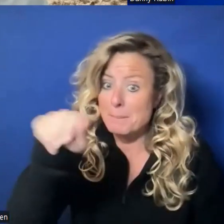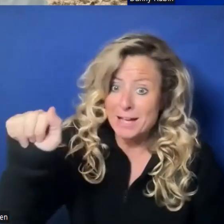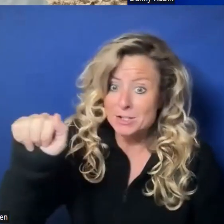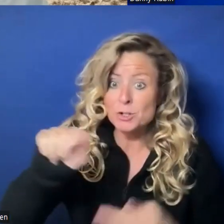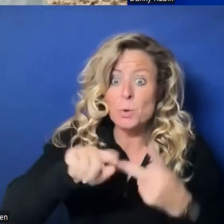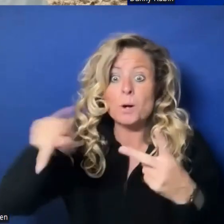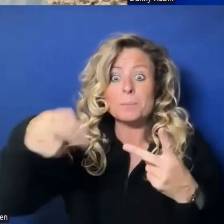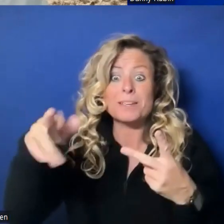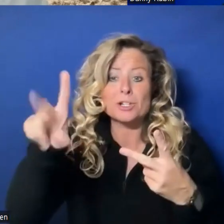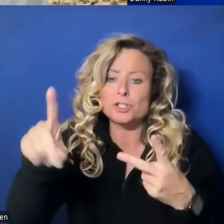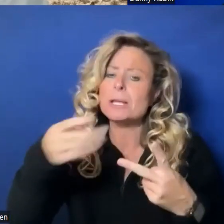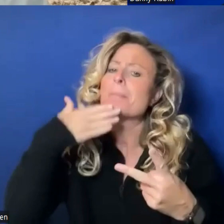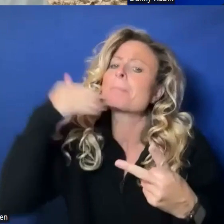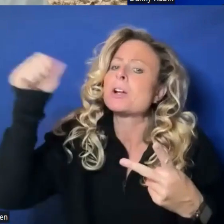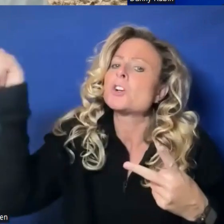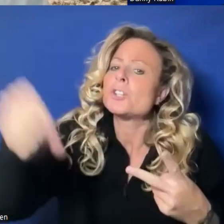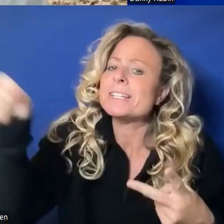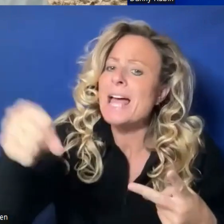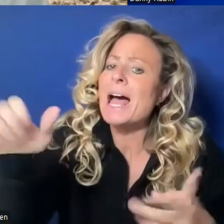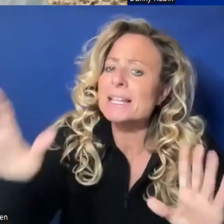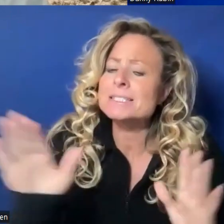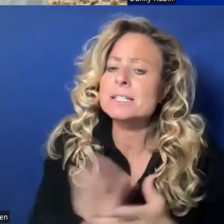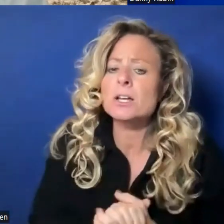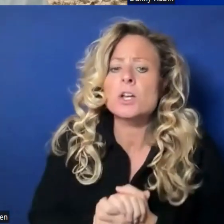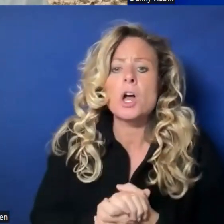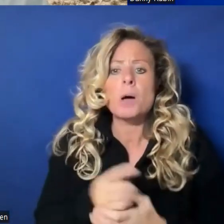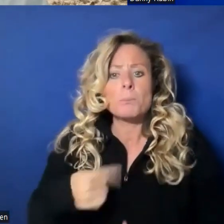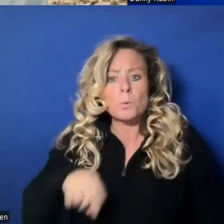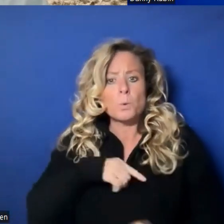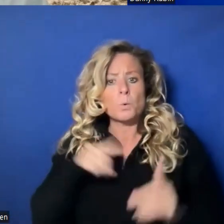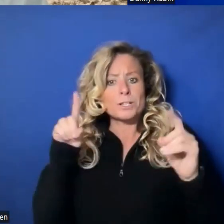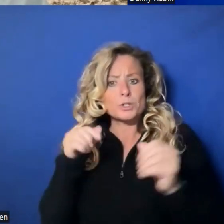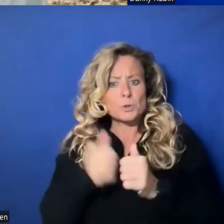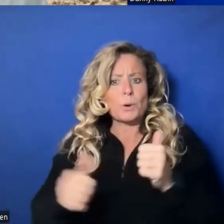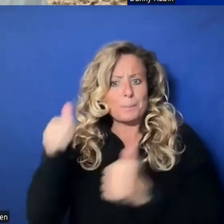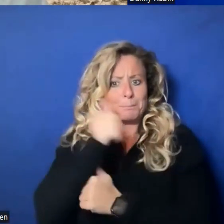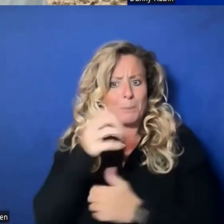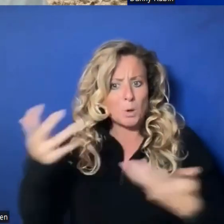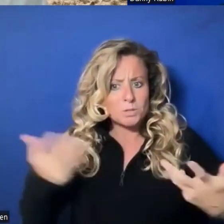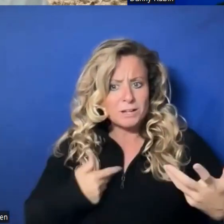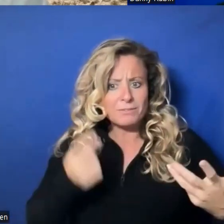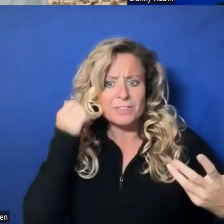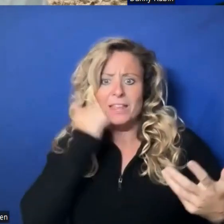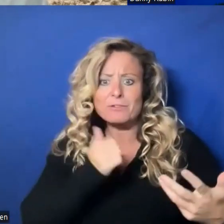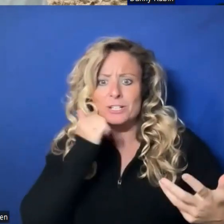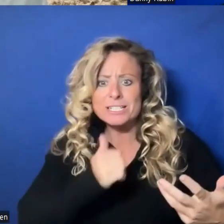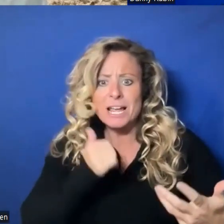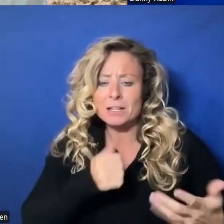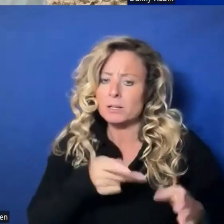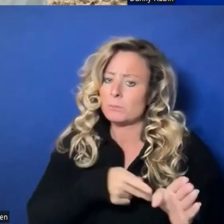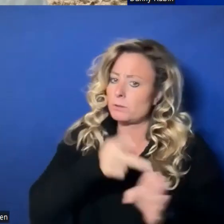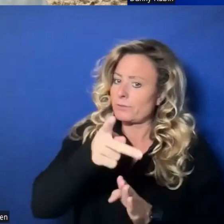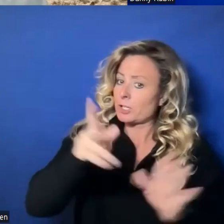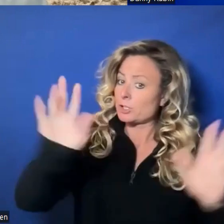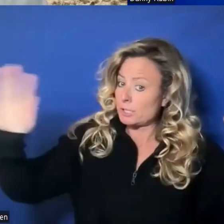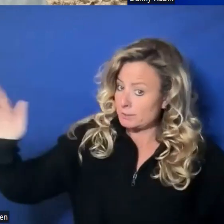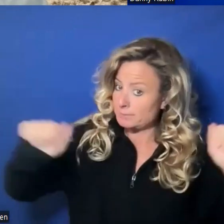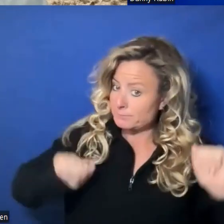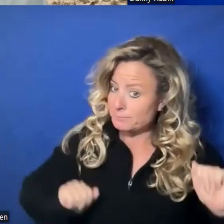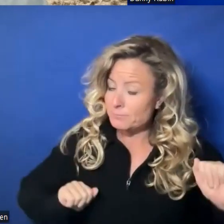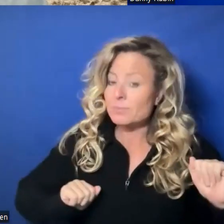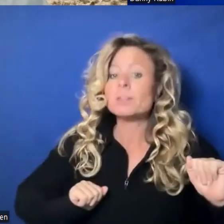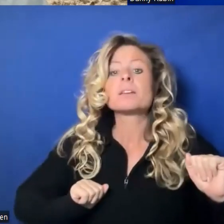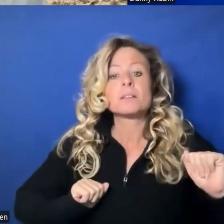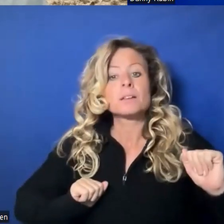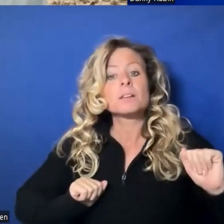PhD. But what we are doing most of our day professionally is to